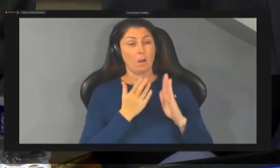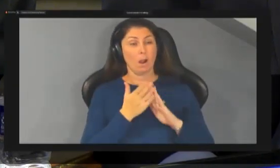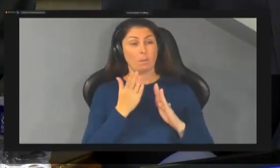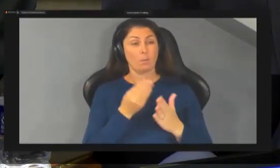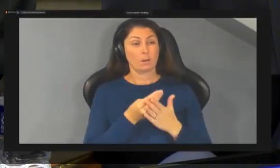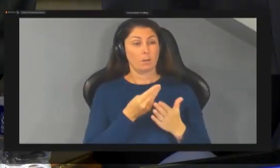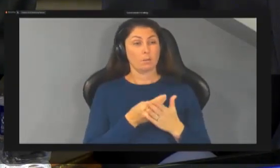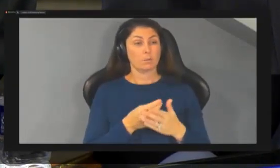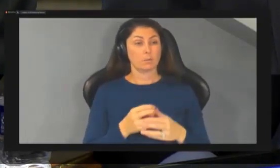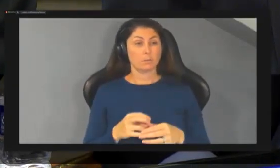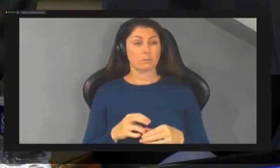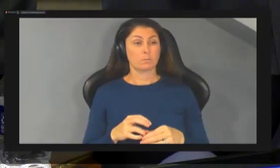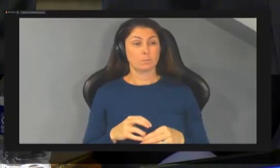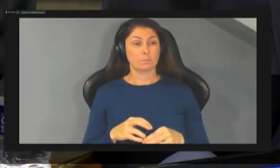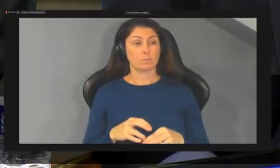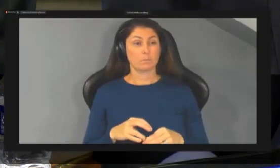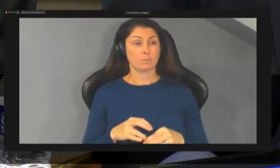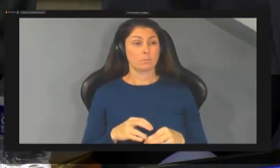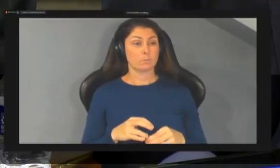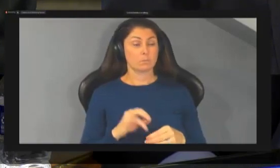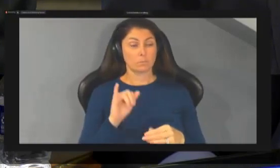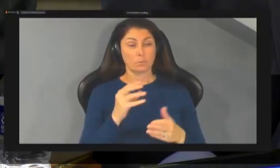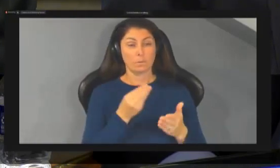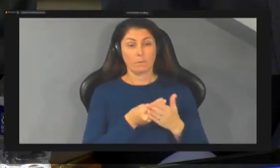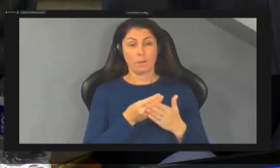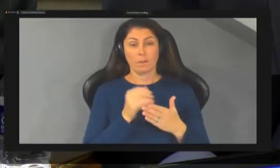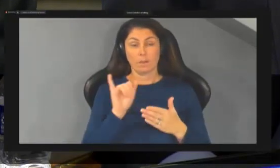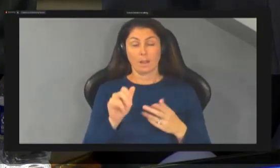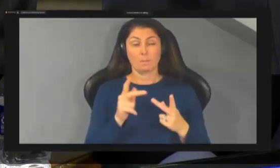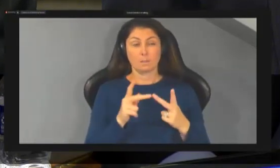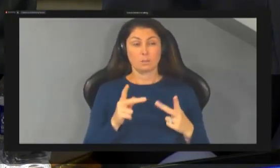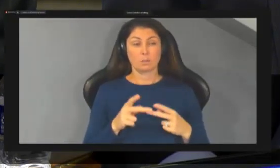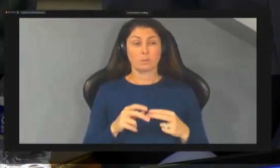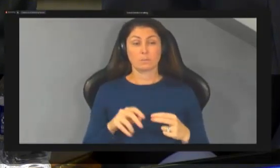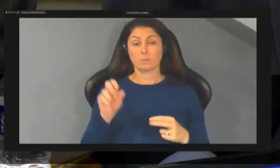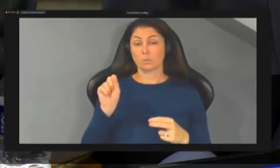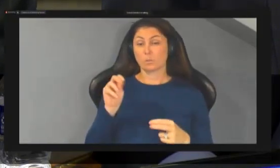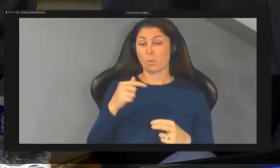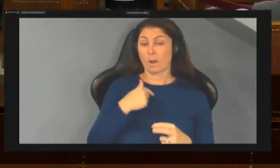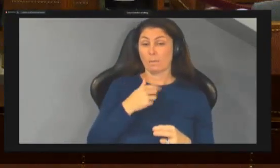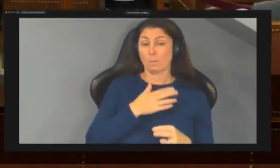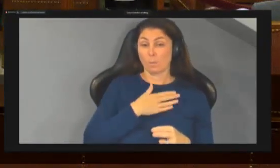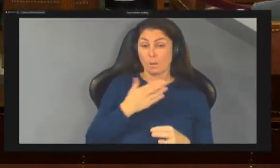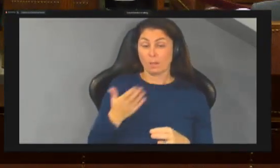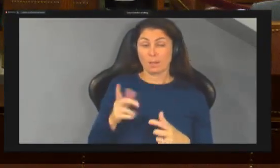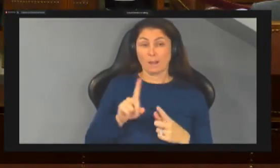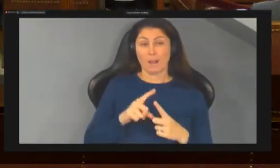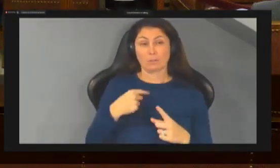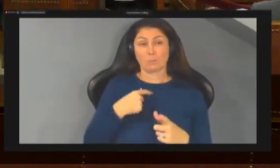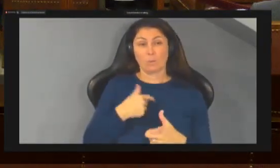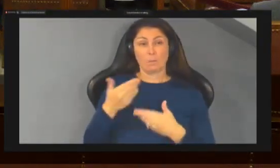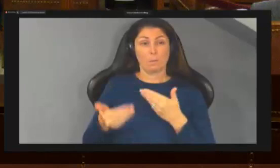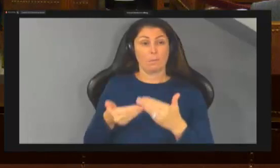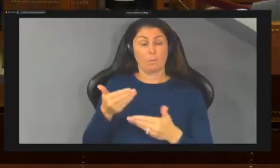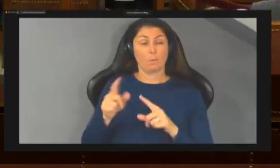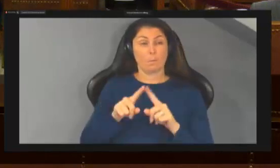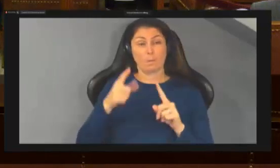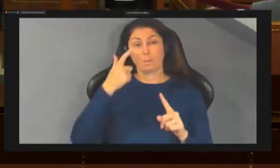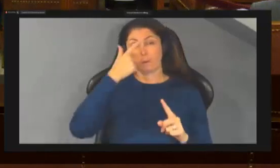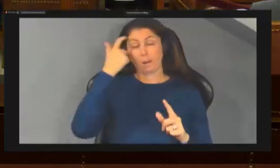other ways to fund that position? So I'm willing to do that as we move forward, but because of the way